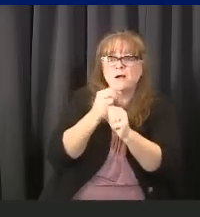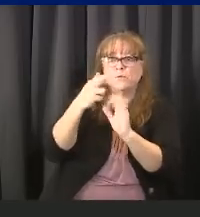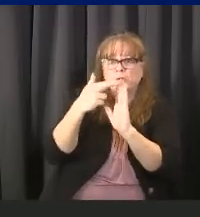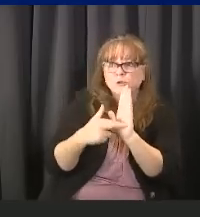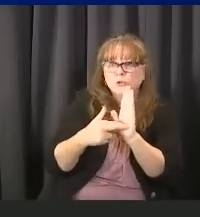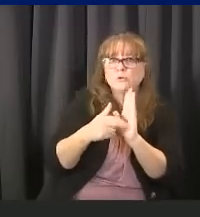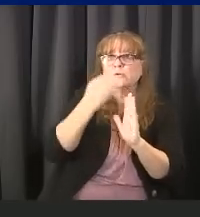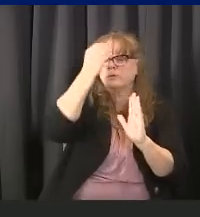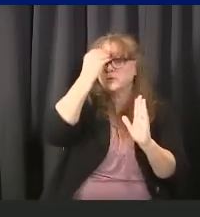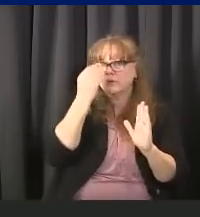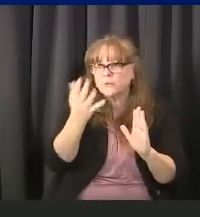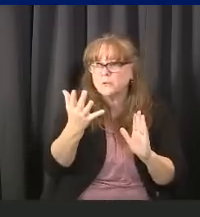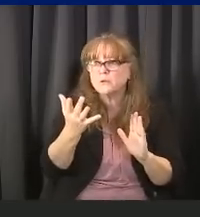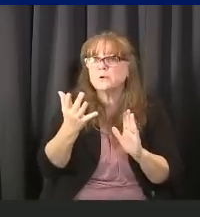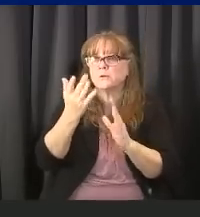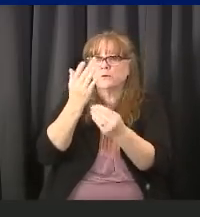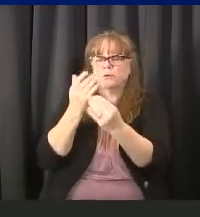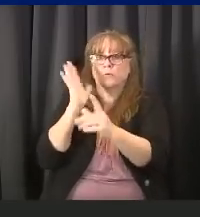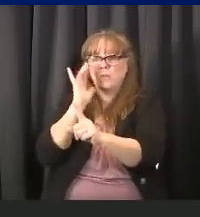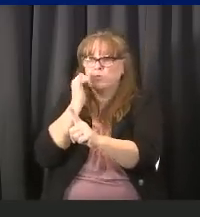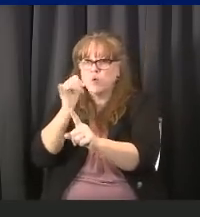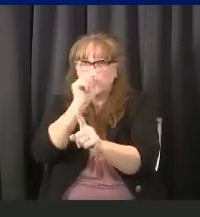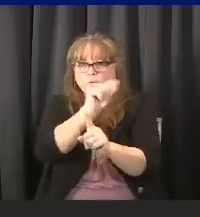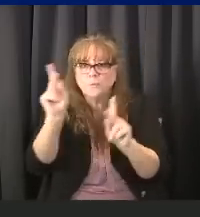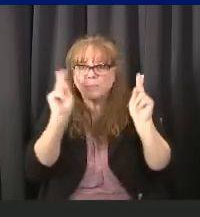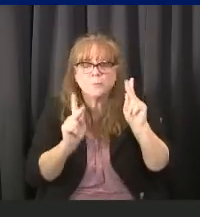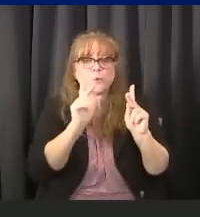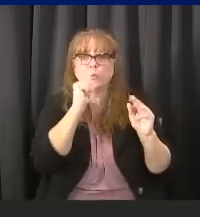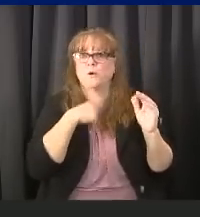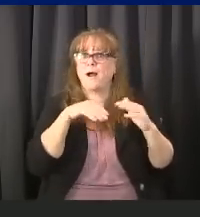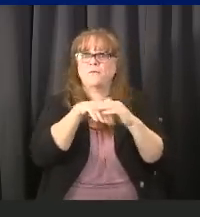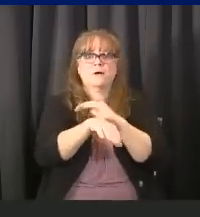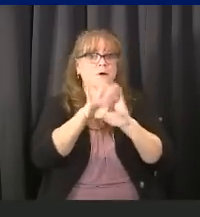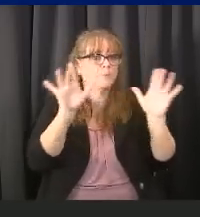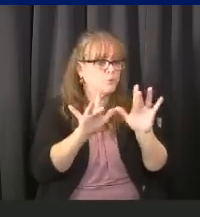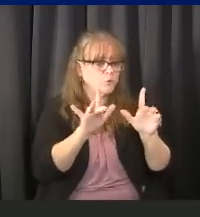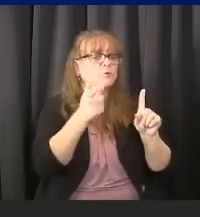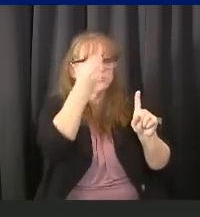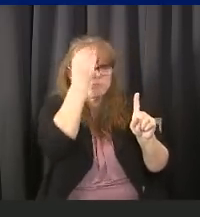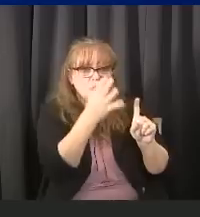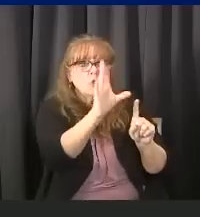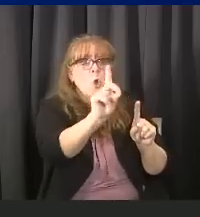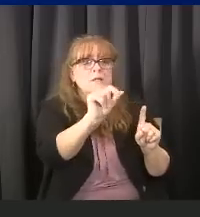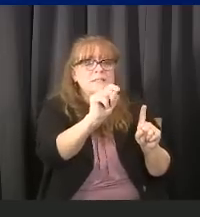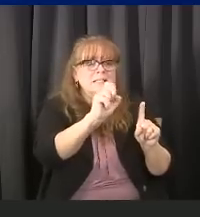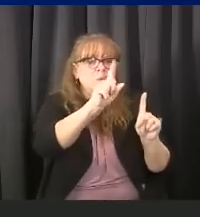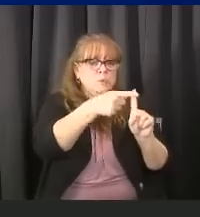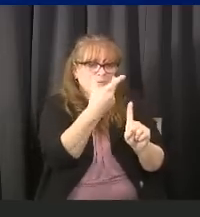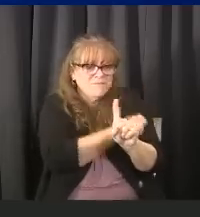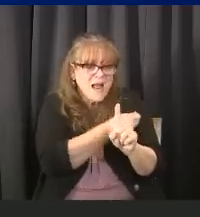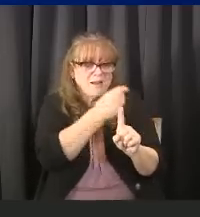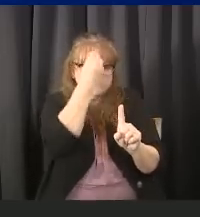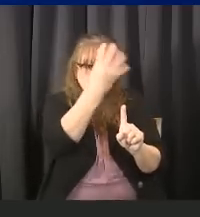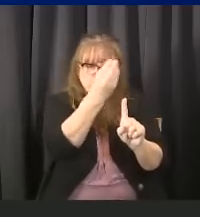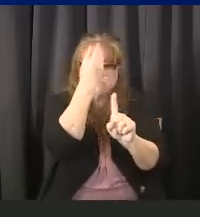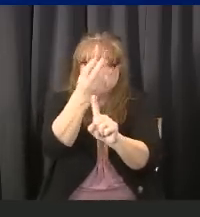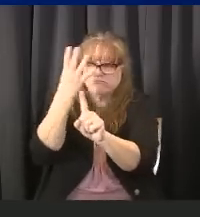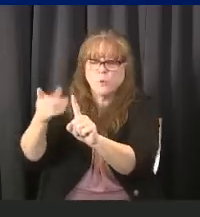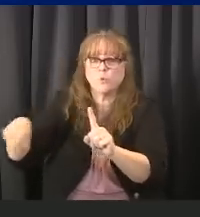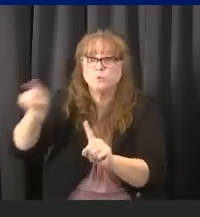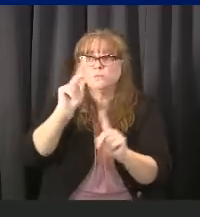you to get vaccinated. Partnering with the state of Colorado, by the end of the month, we are going to stand up a very large drive-through